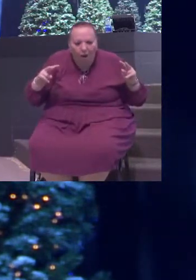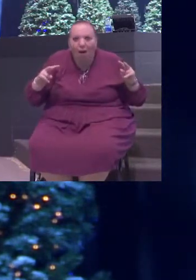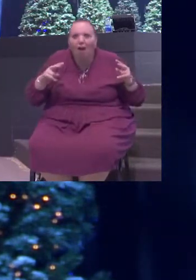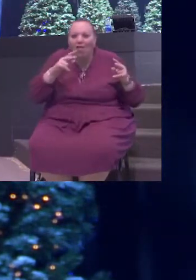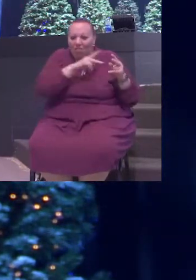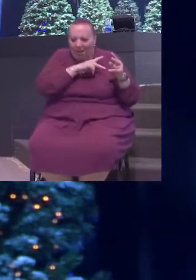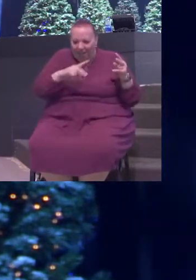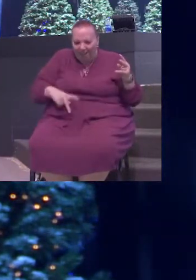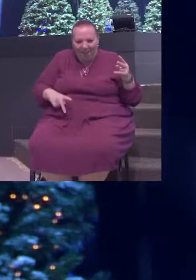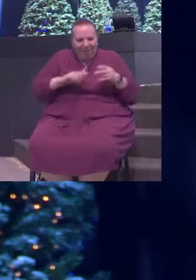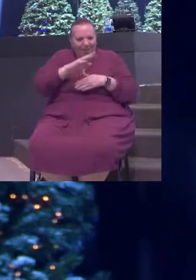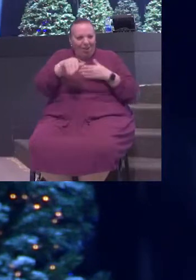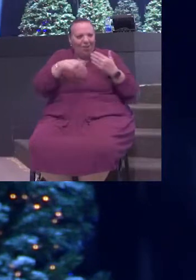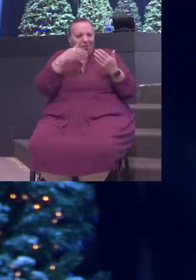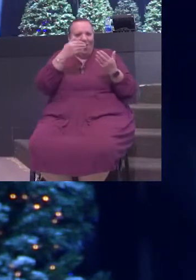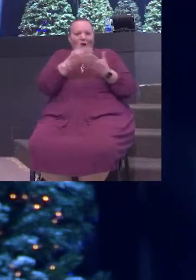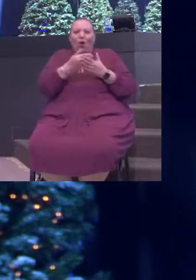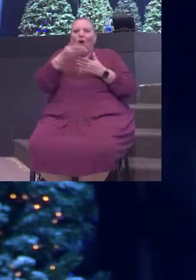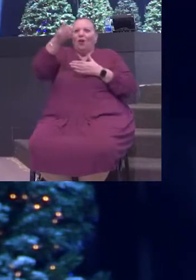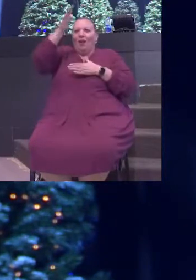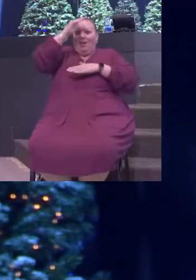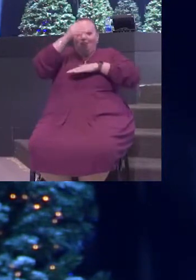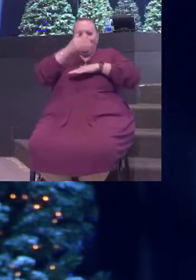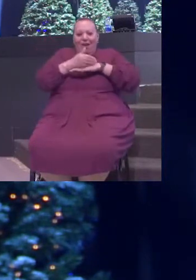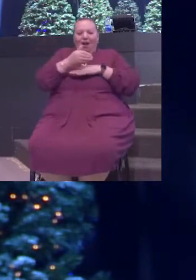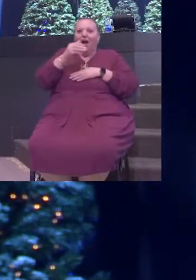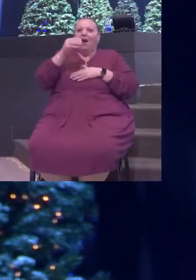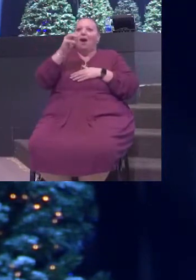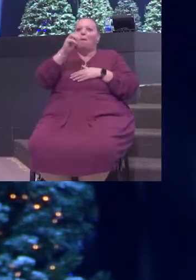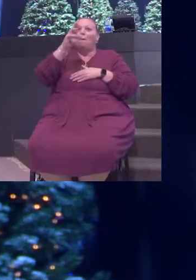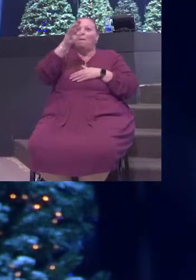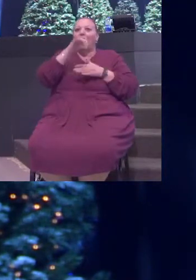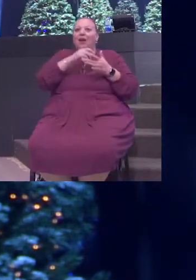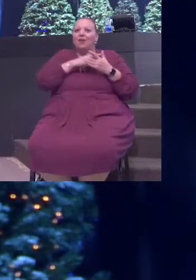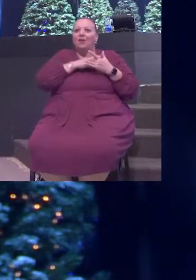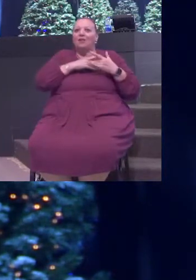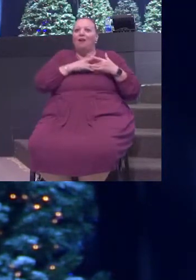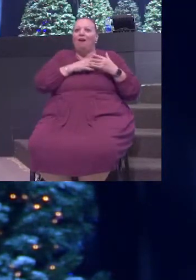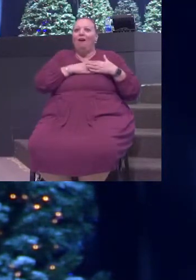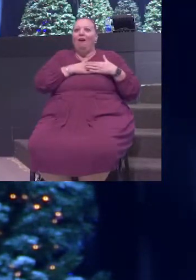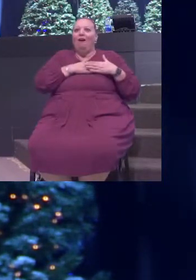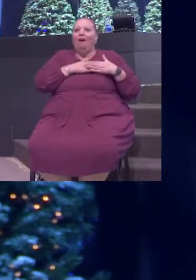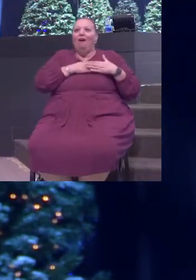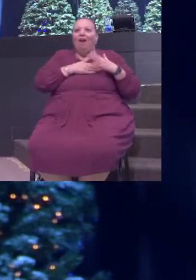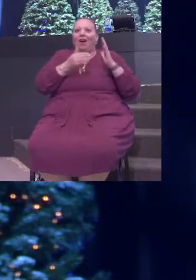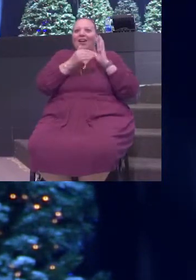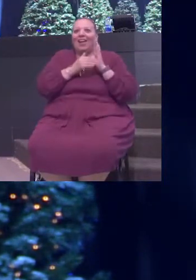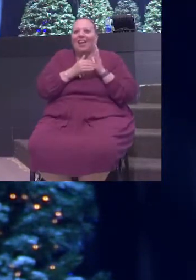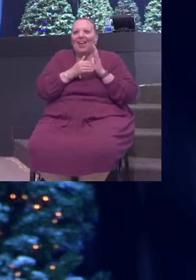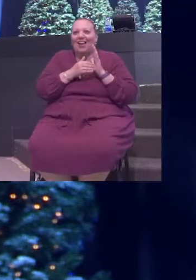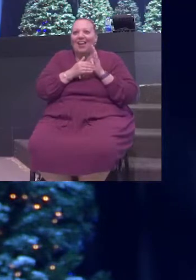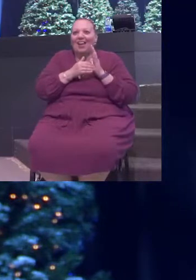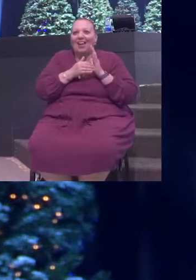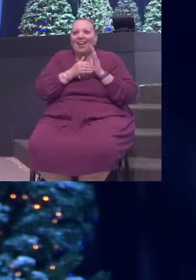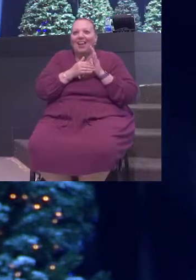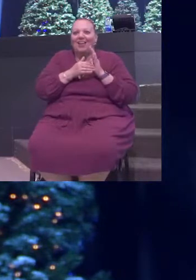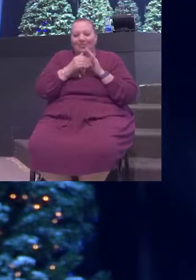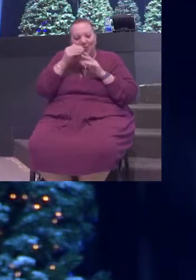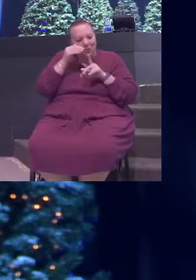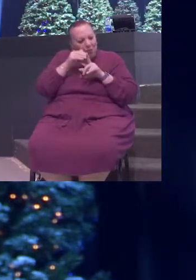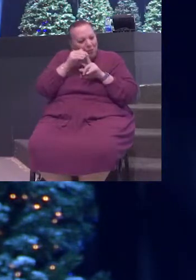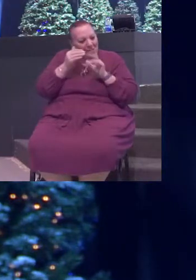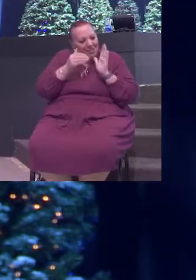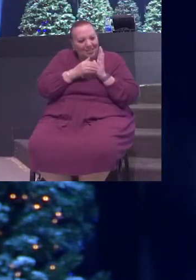the King of Kings, the Messiah, that Mary's heart had to start beating fast again. And she's just